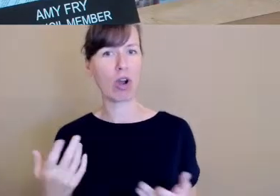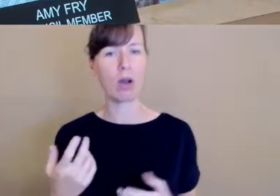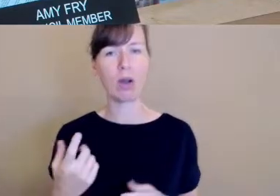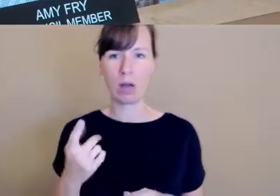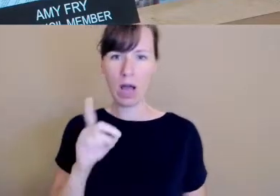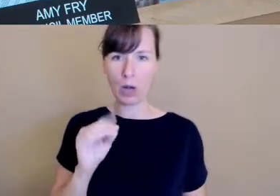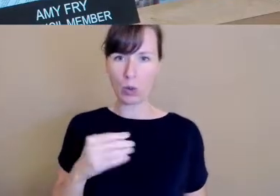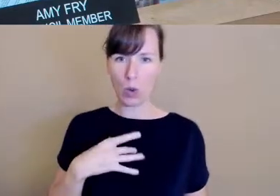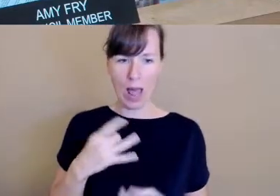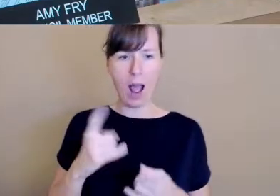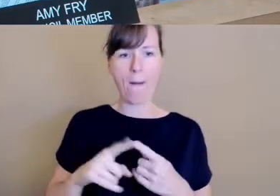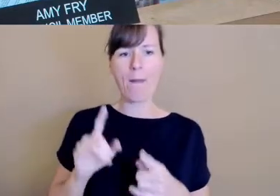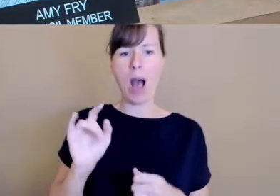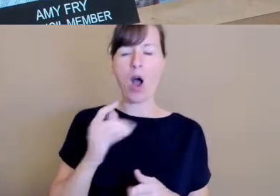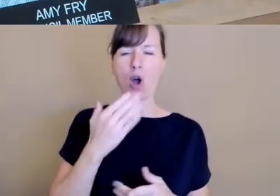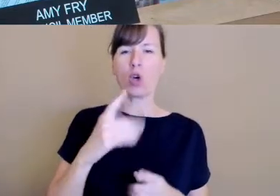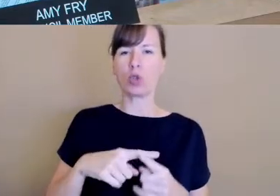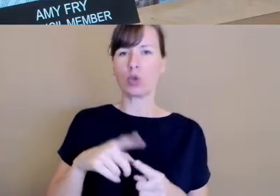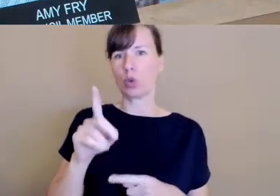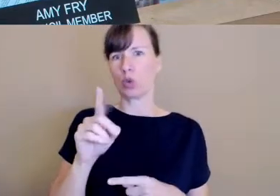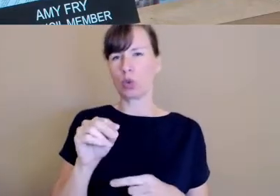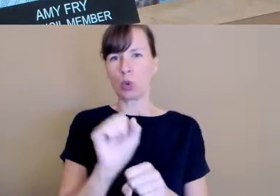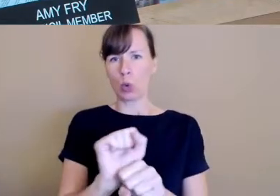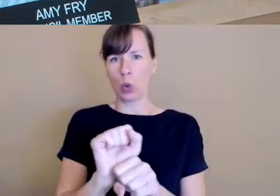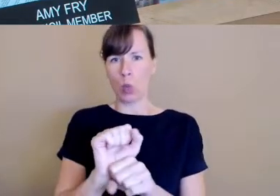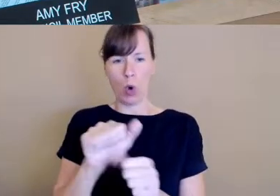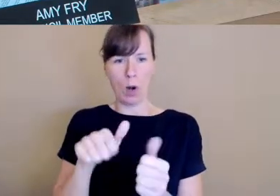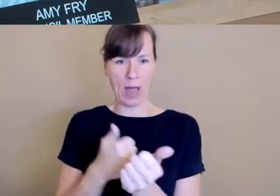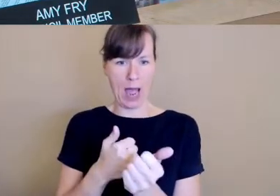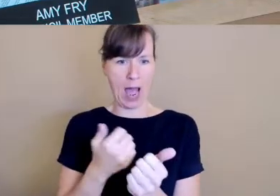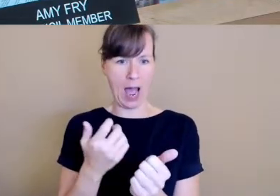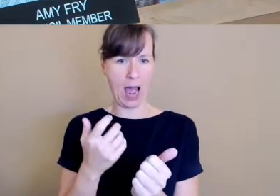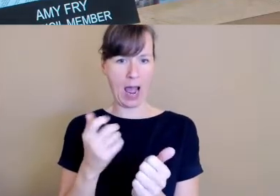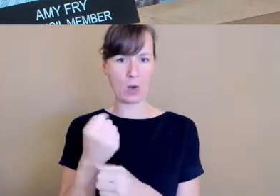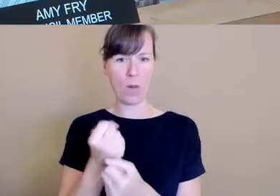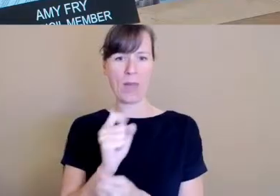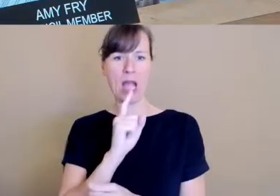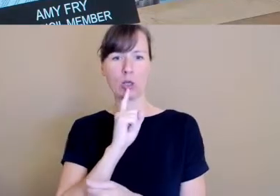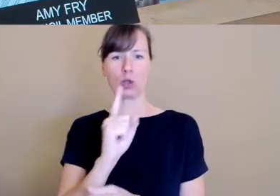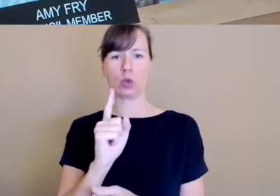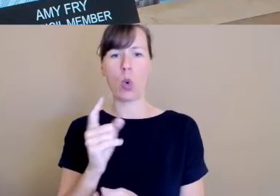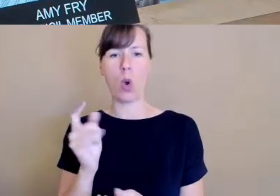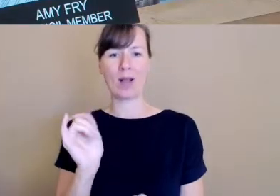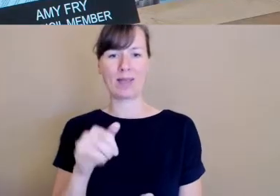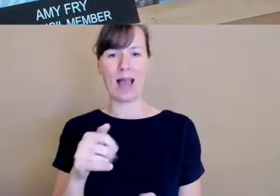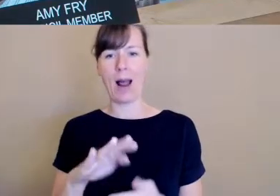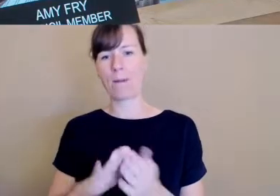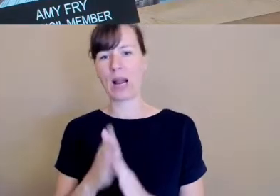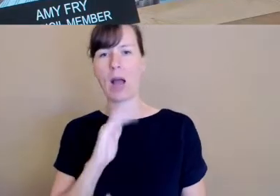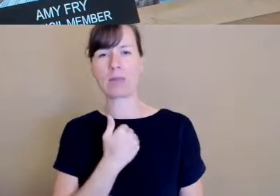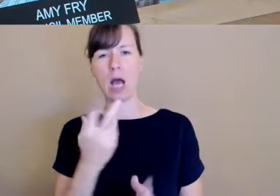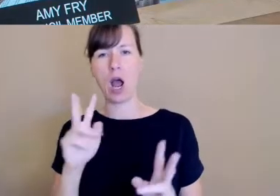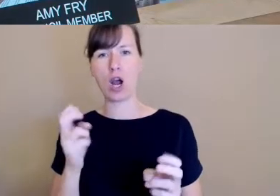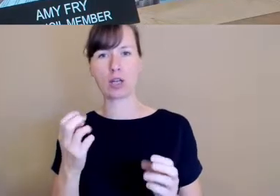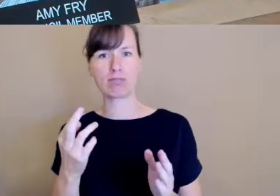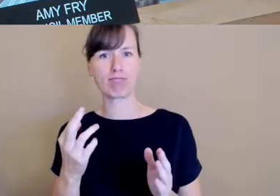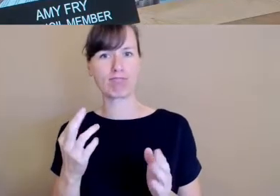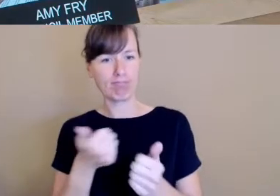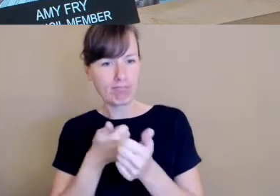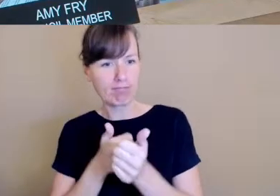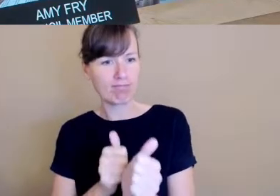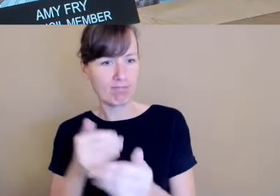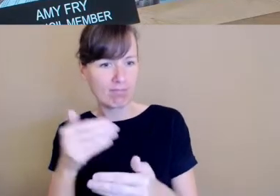your ward, and you have 3 minutes. Julia Mosley, Ward 2. I appreciate the mayor's